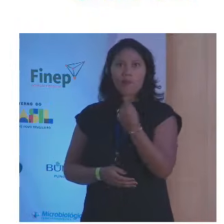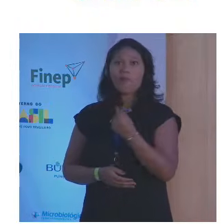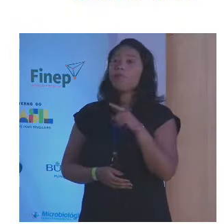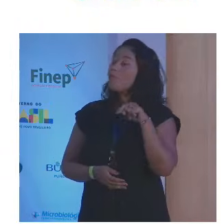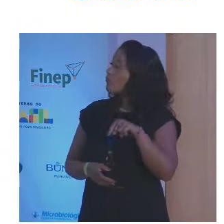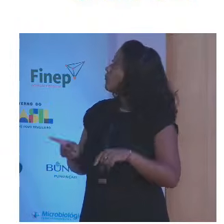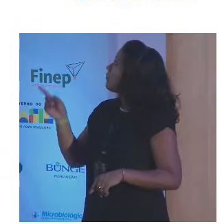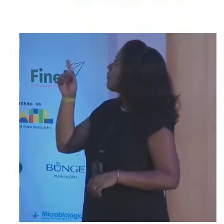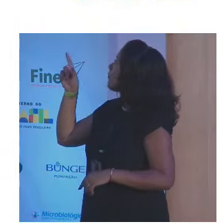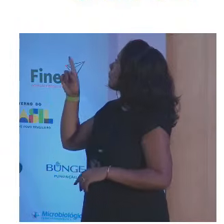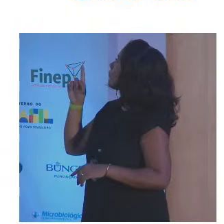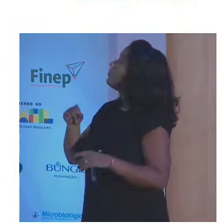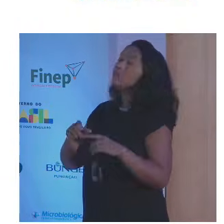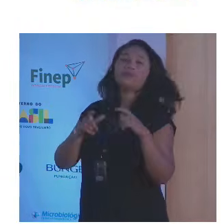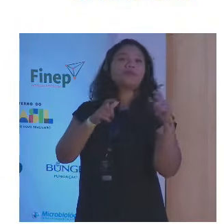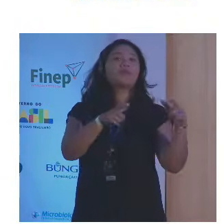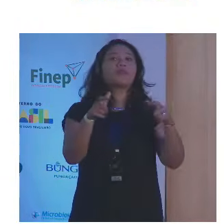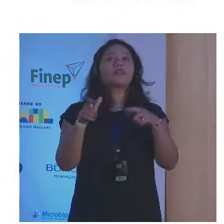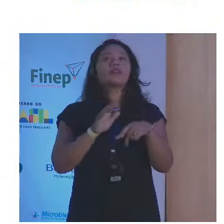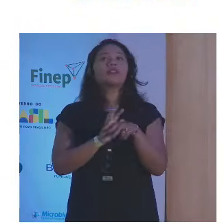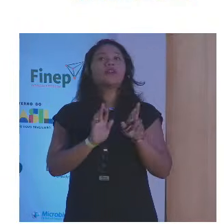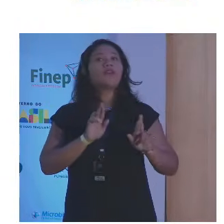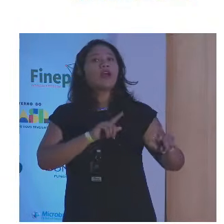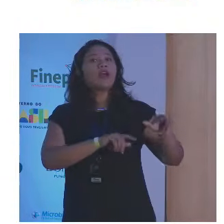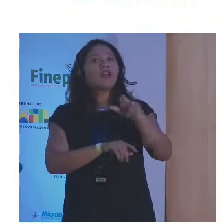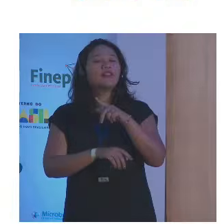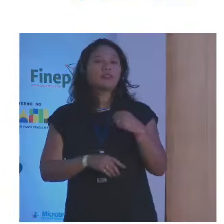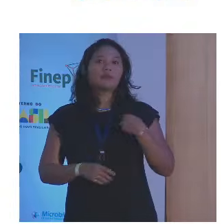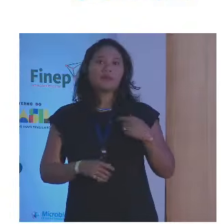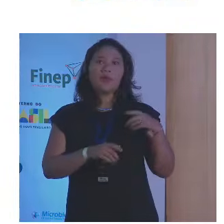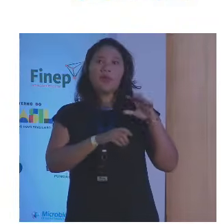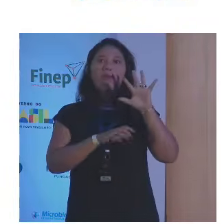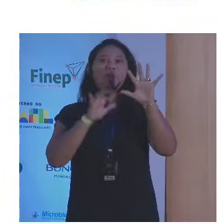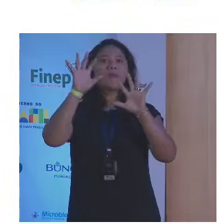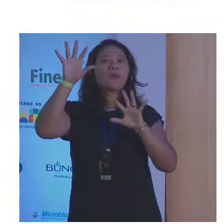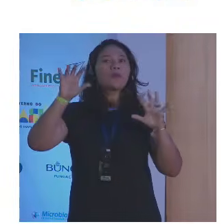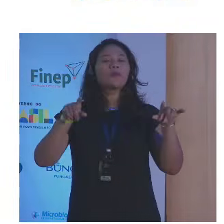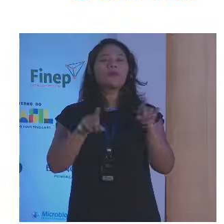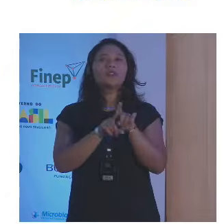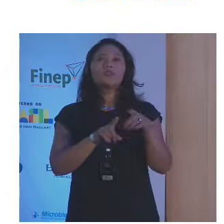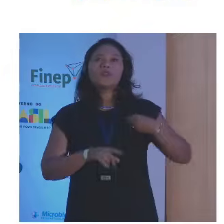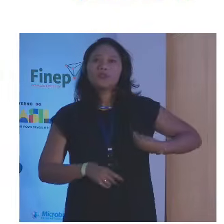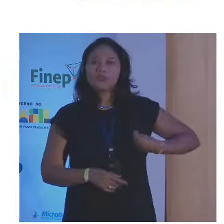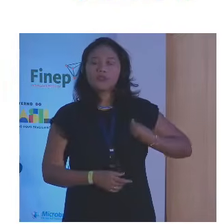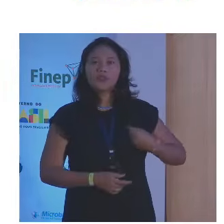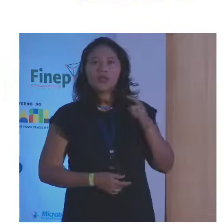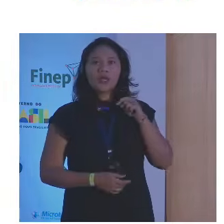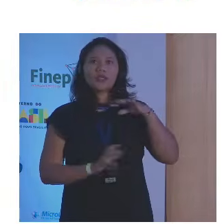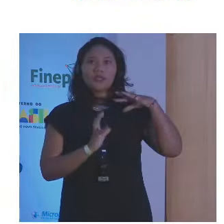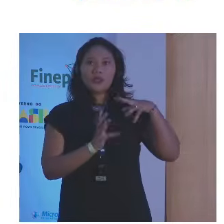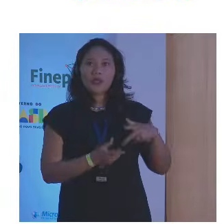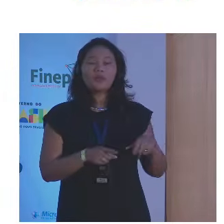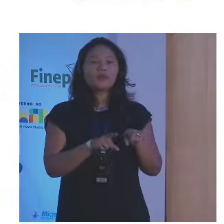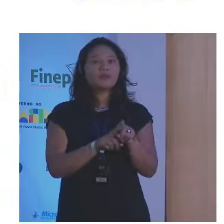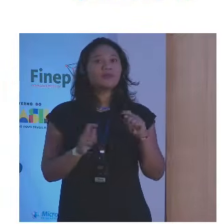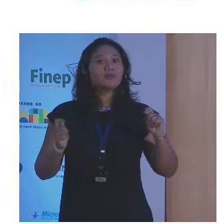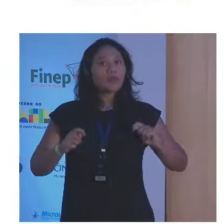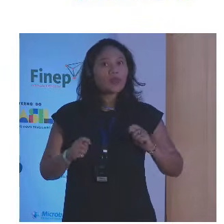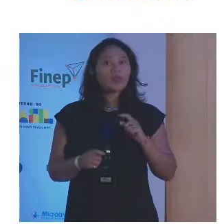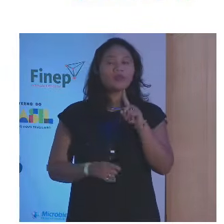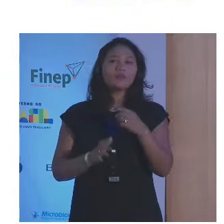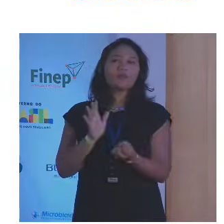different places of the world, different continents, comparing what we are doing there. And it arrives to this situation where we can